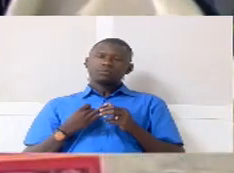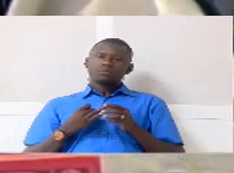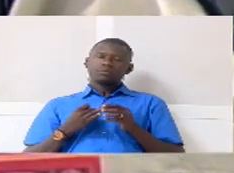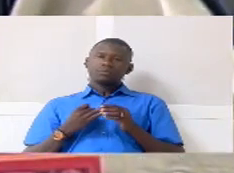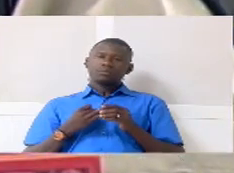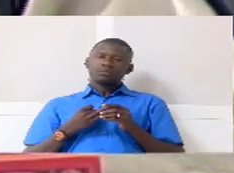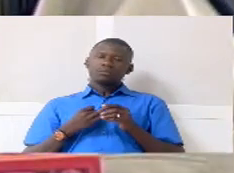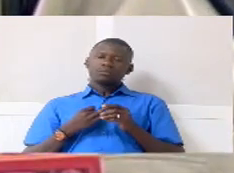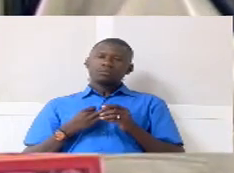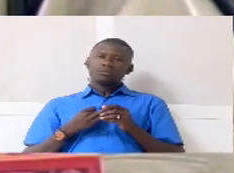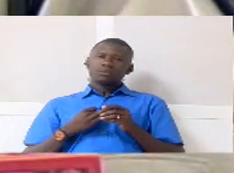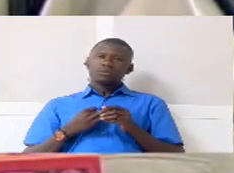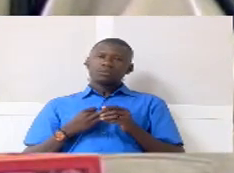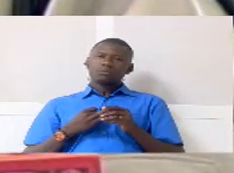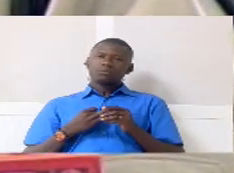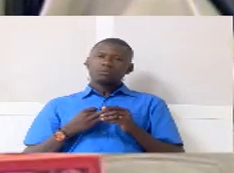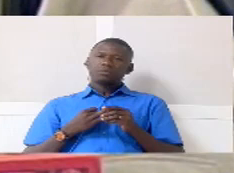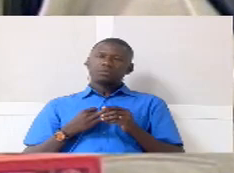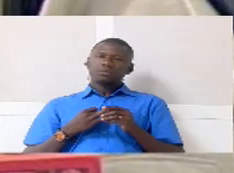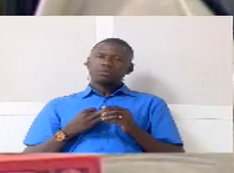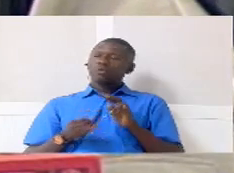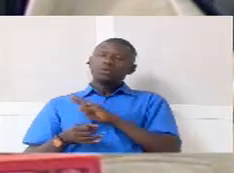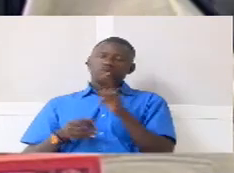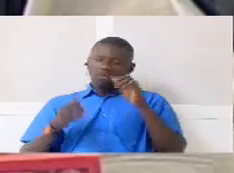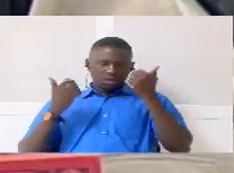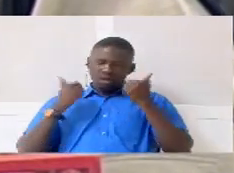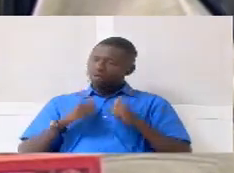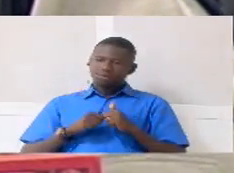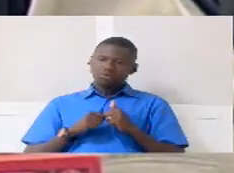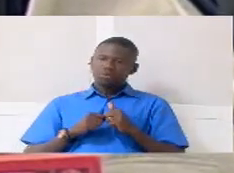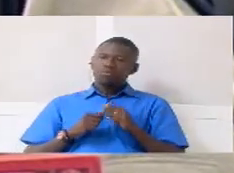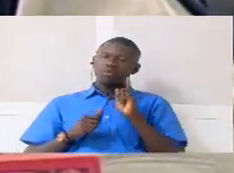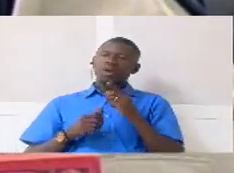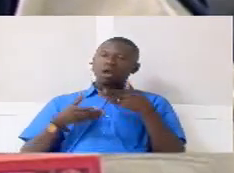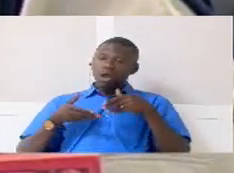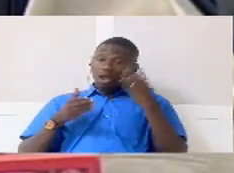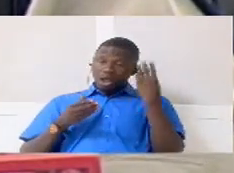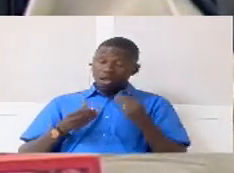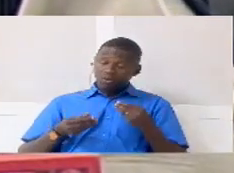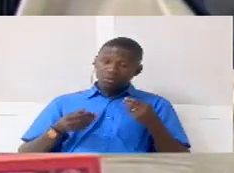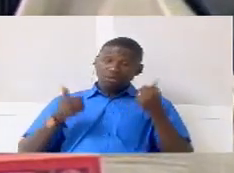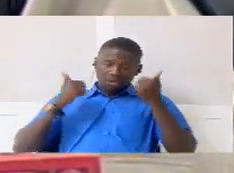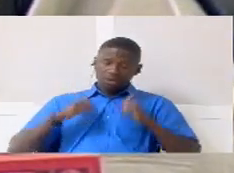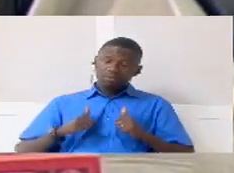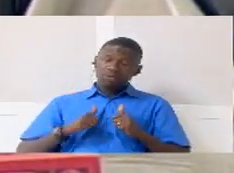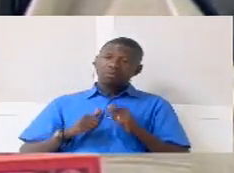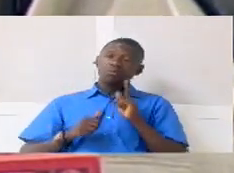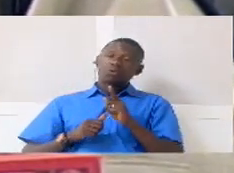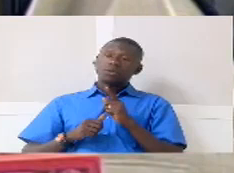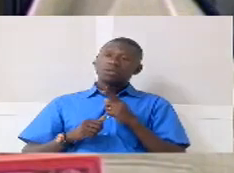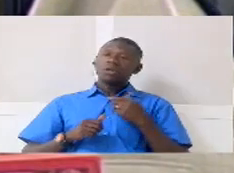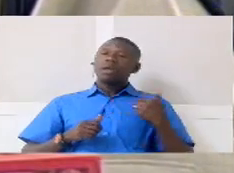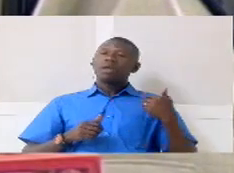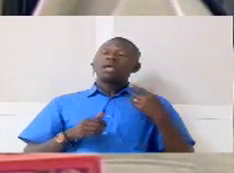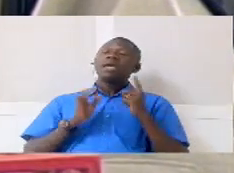kerno yamene wolo ngenti commenting oversight body sol mi yalon ko kana prison is kono visiting la. It was not existing